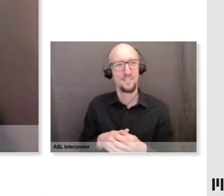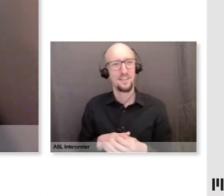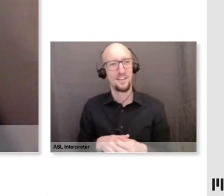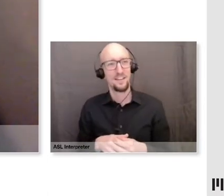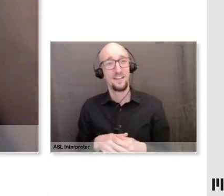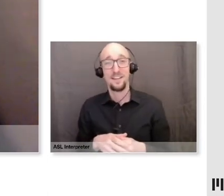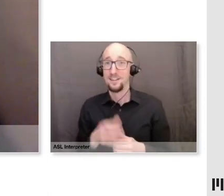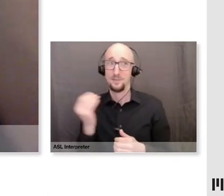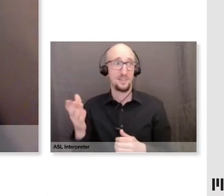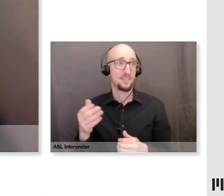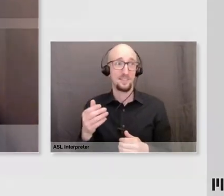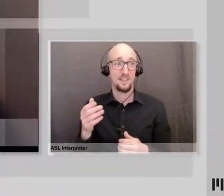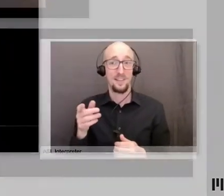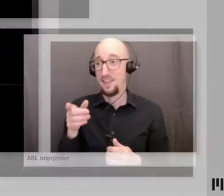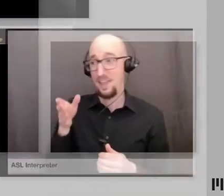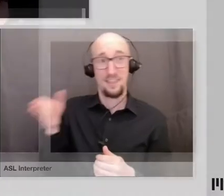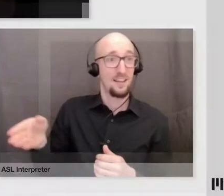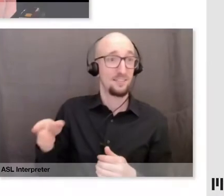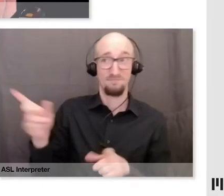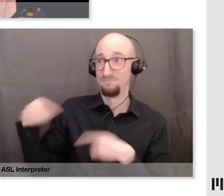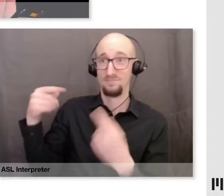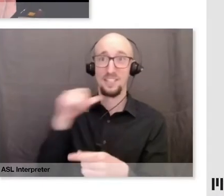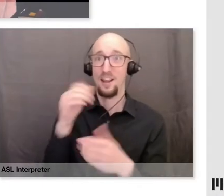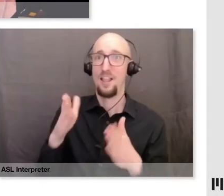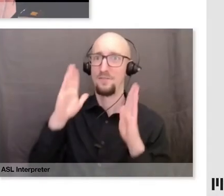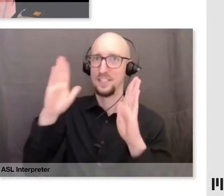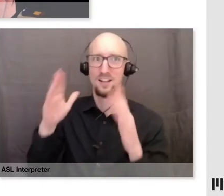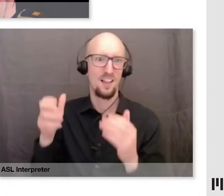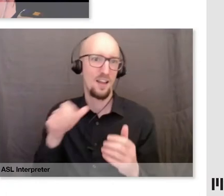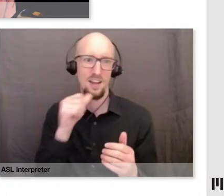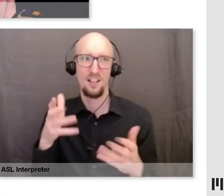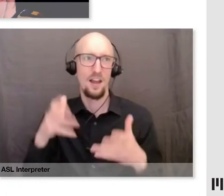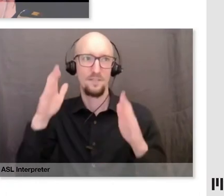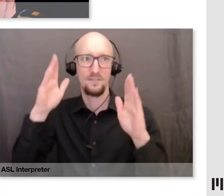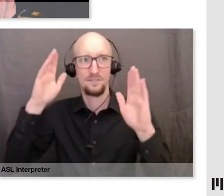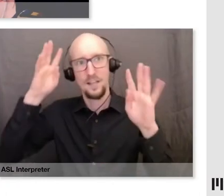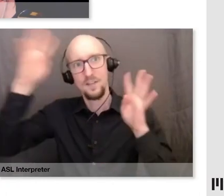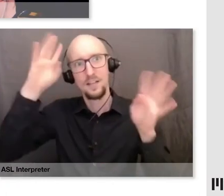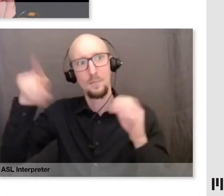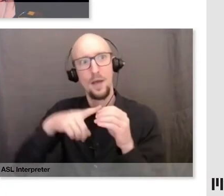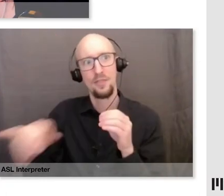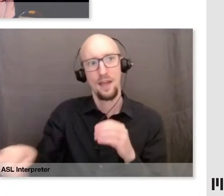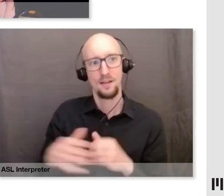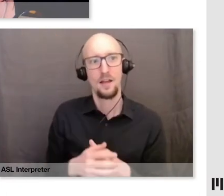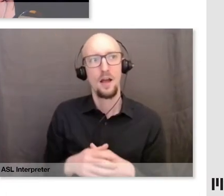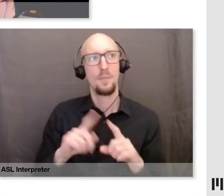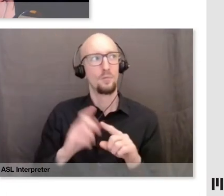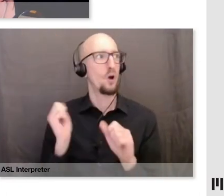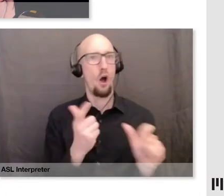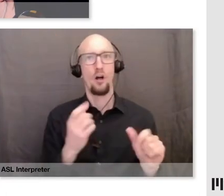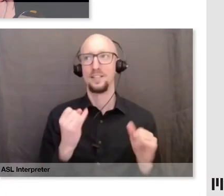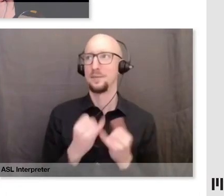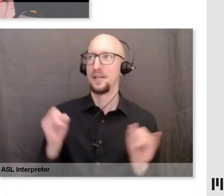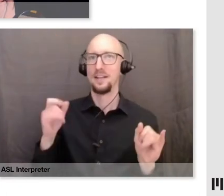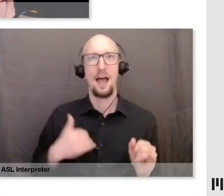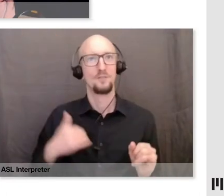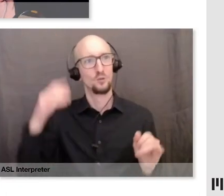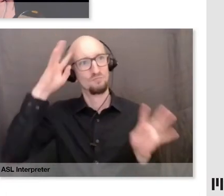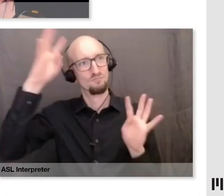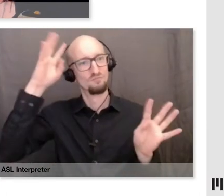of imagination about, that we all have to imagine by ourselves somehow. Well, I think, you know, in